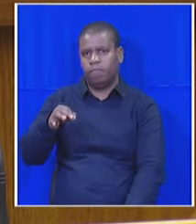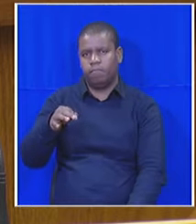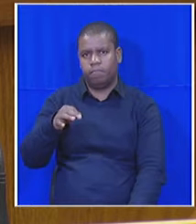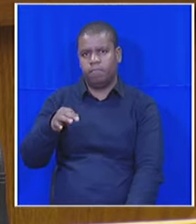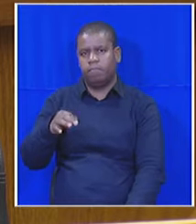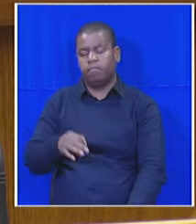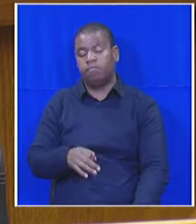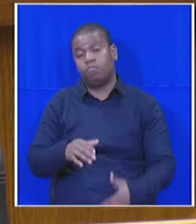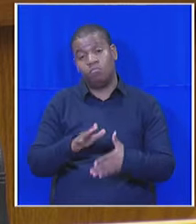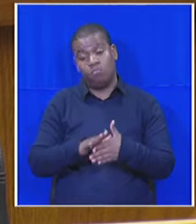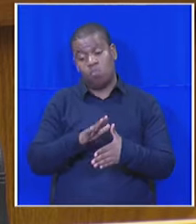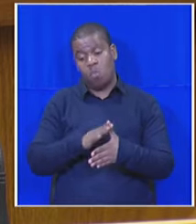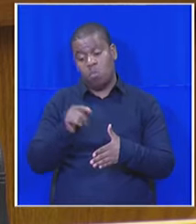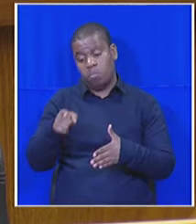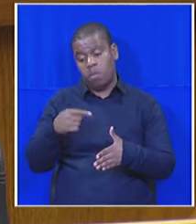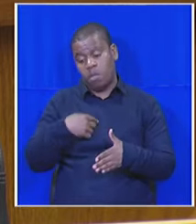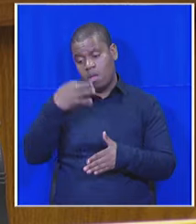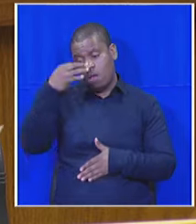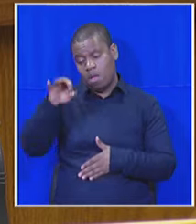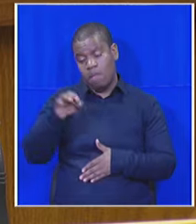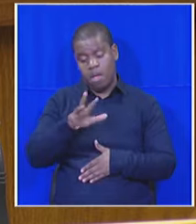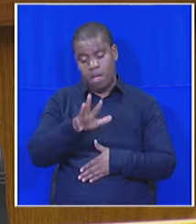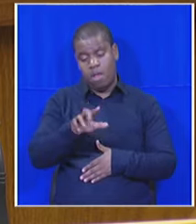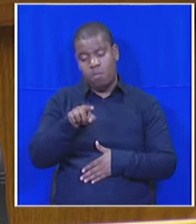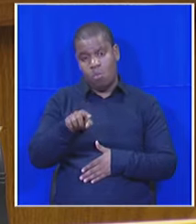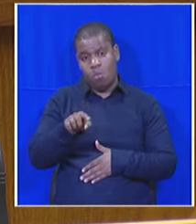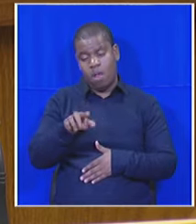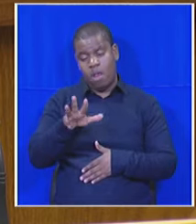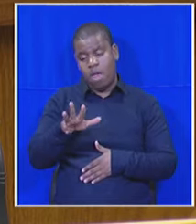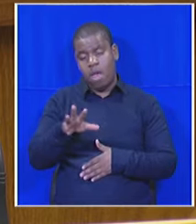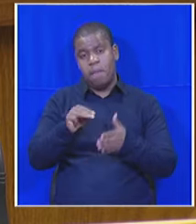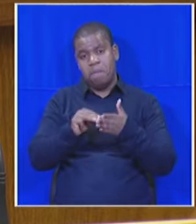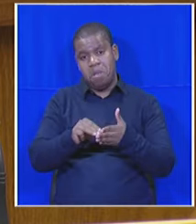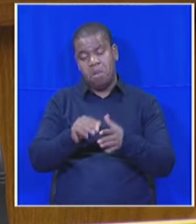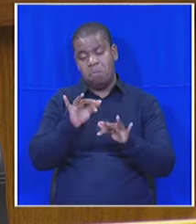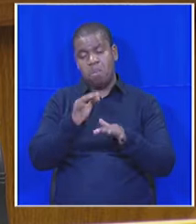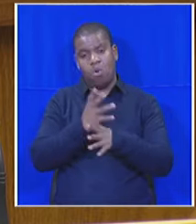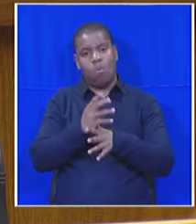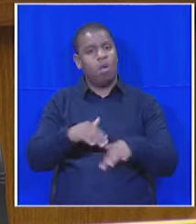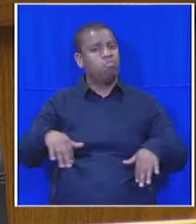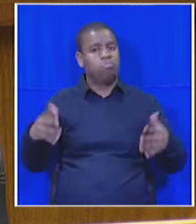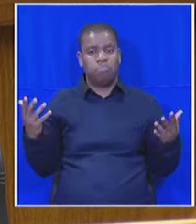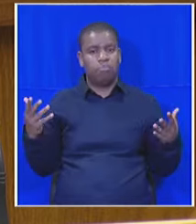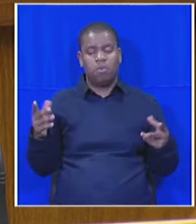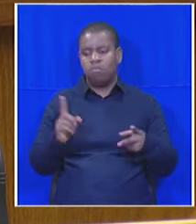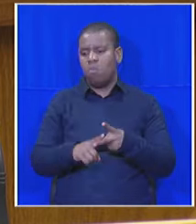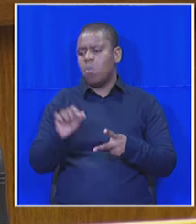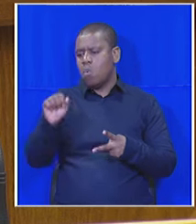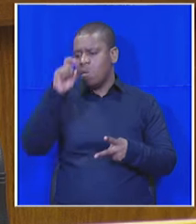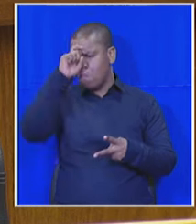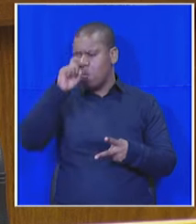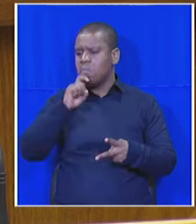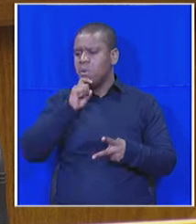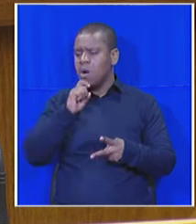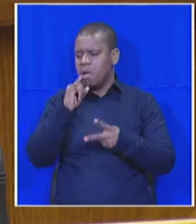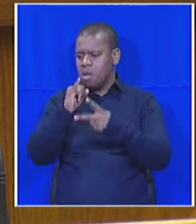And because of the current government, we have 8.9 million people who do not have jobs, who live without dignity, without independence,